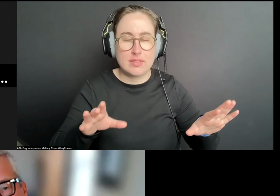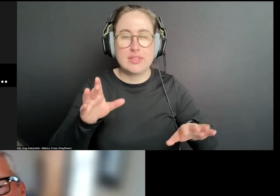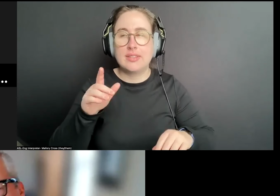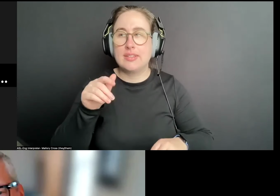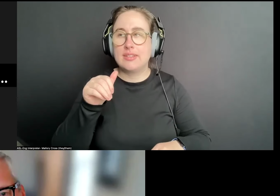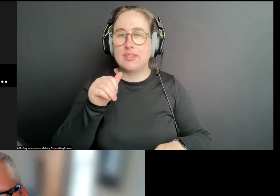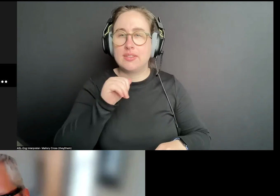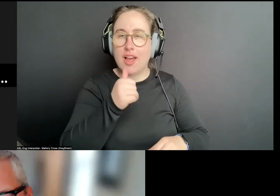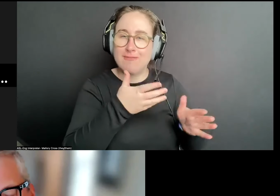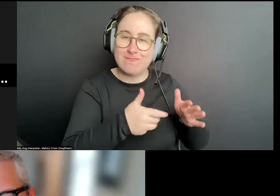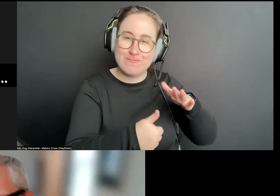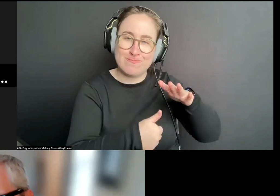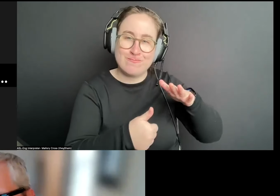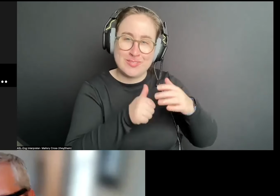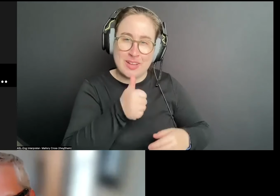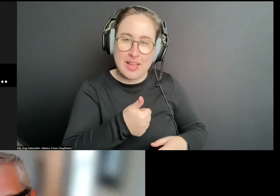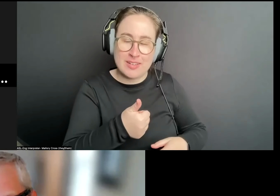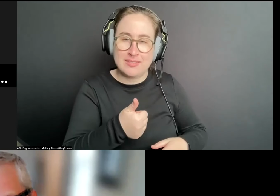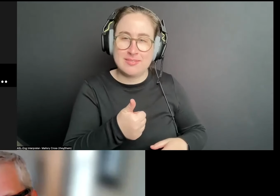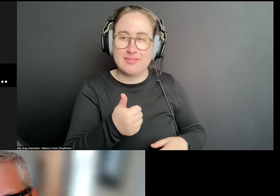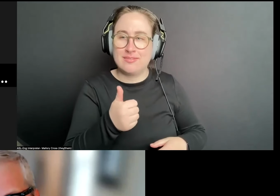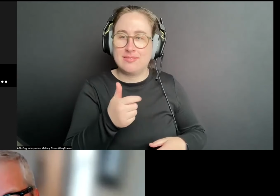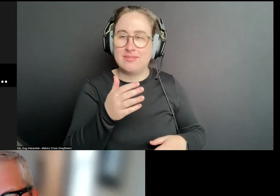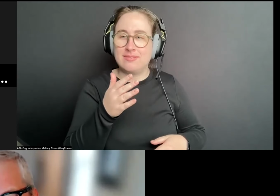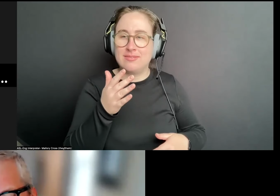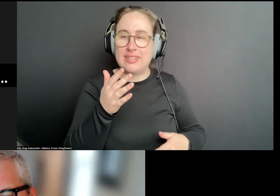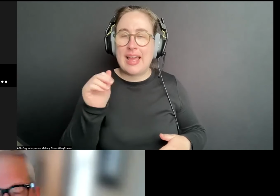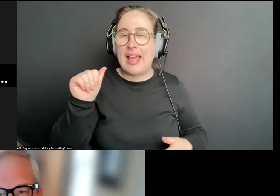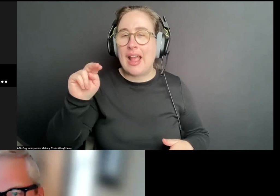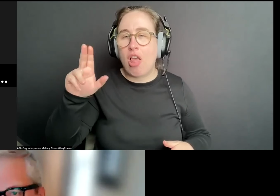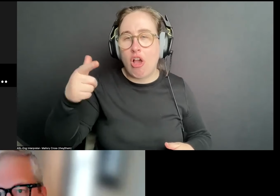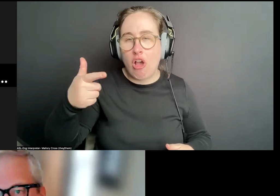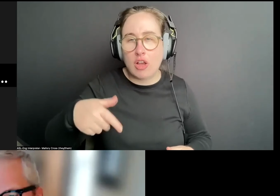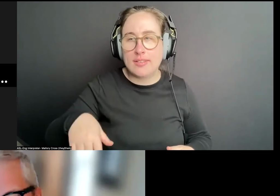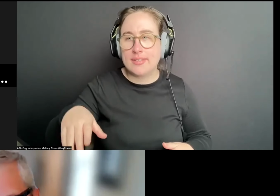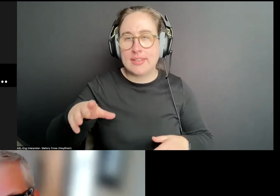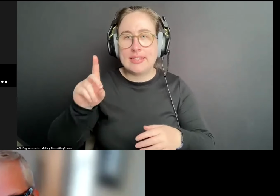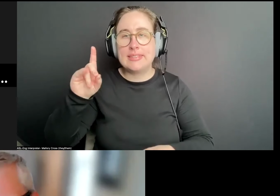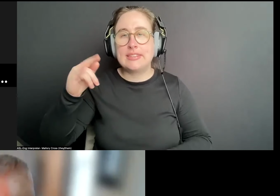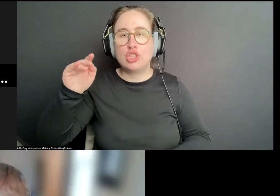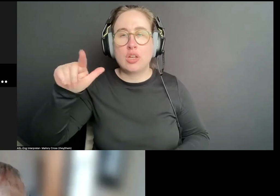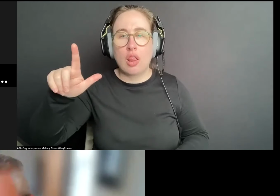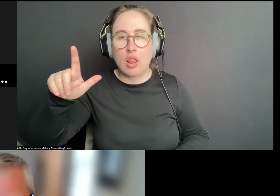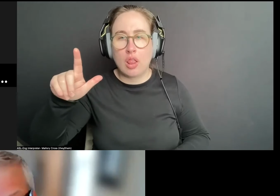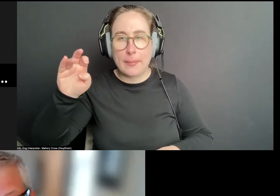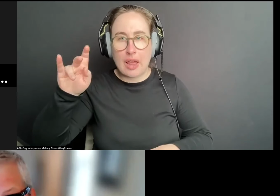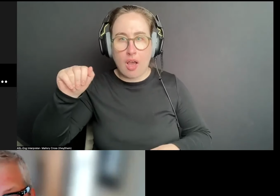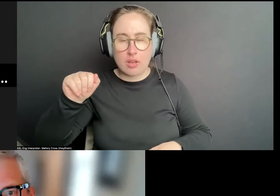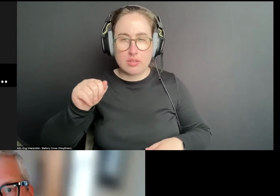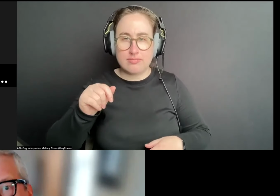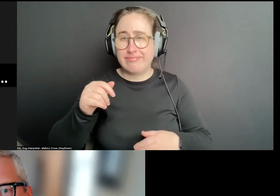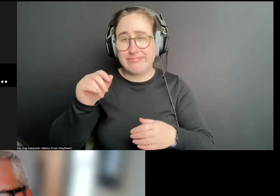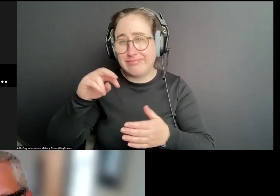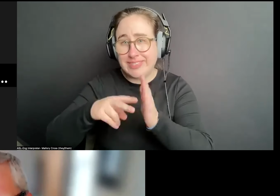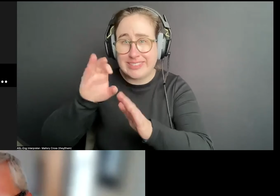to looking into sort of like the analog and digital media that's housed in stacks in a basement. That's, I think, sort of